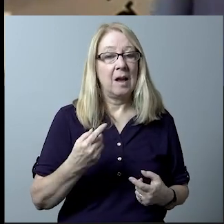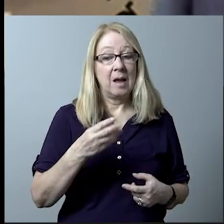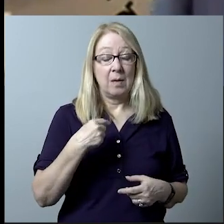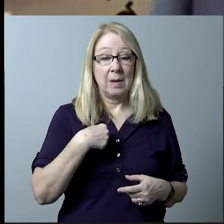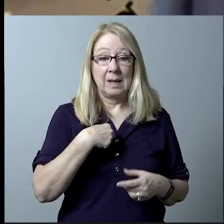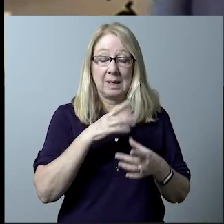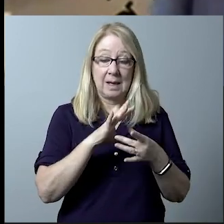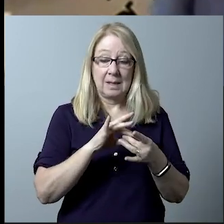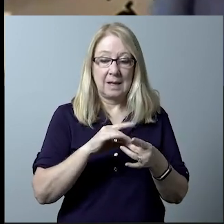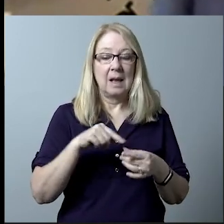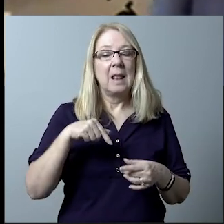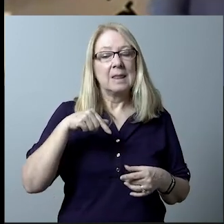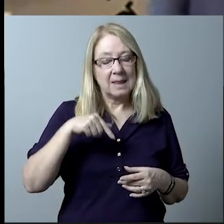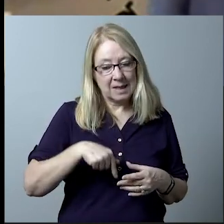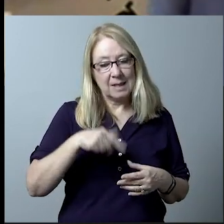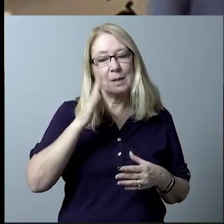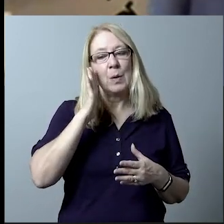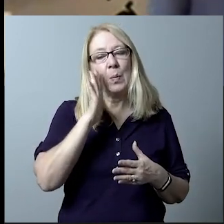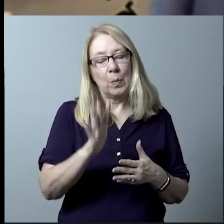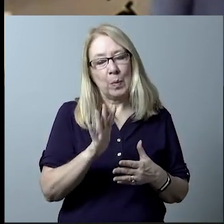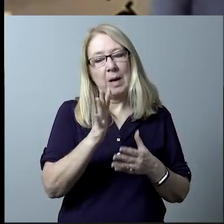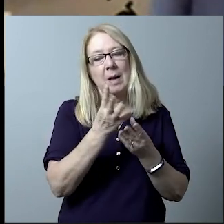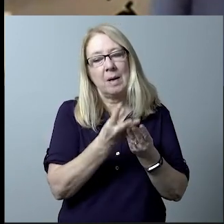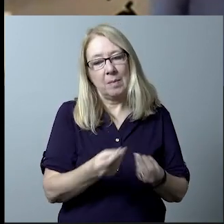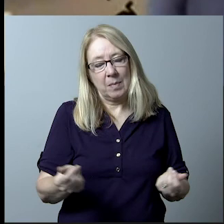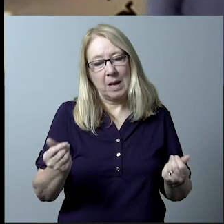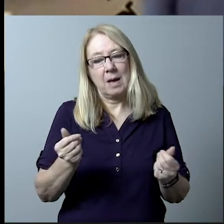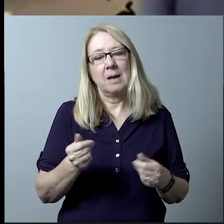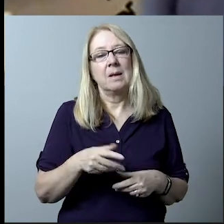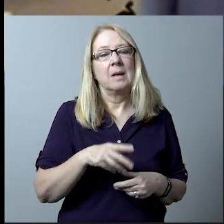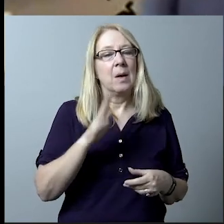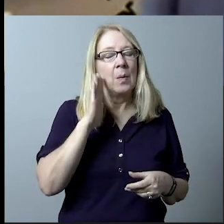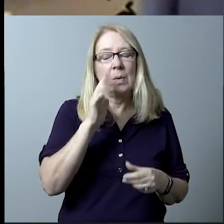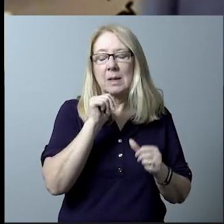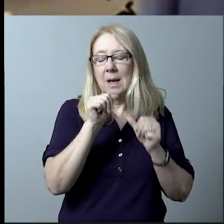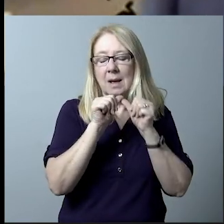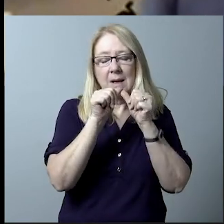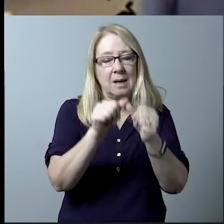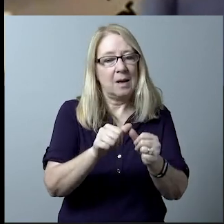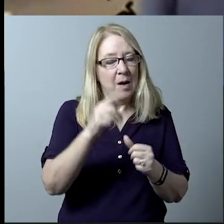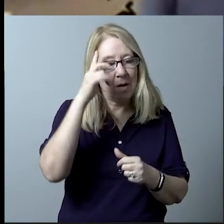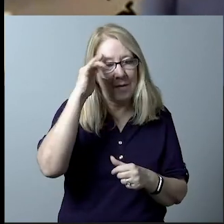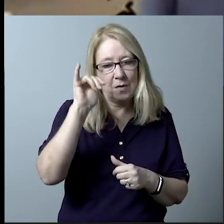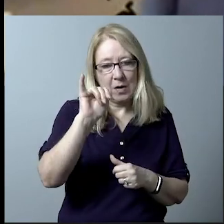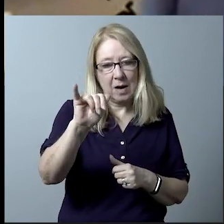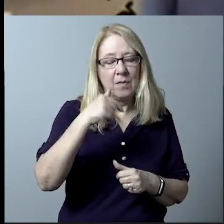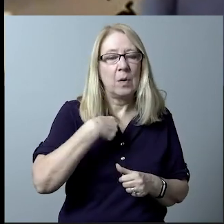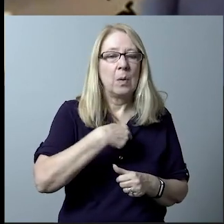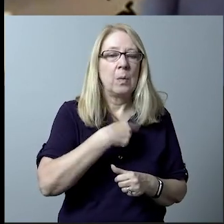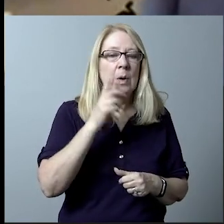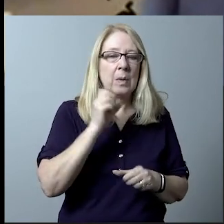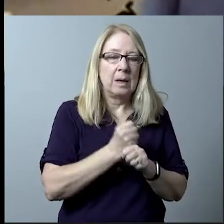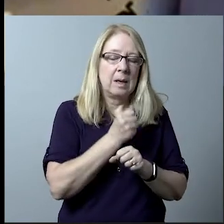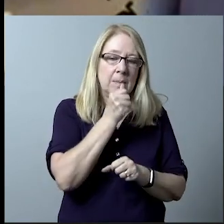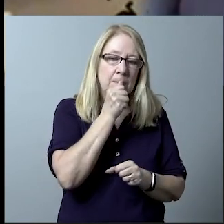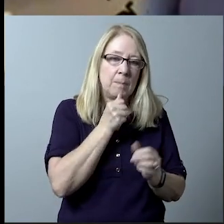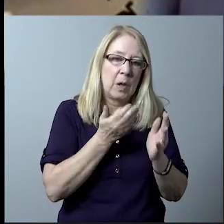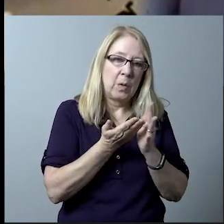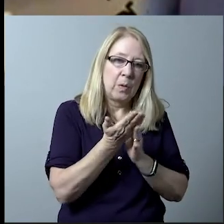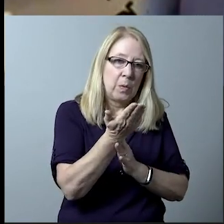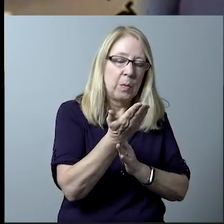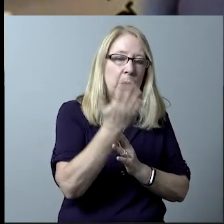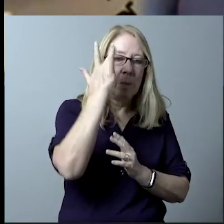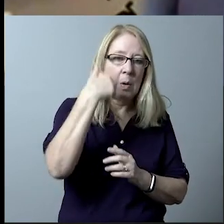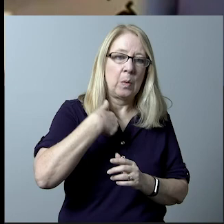far. As it is said, this too shall pass. These hard times will not last forever. We will get through